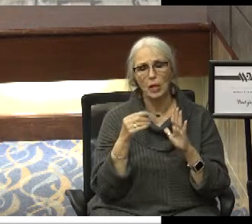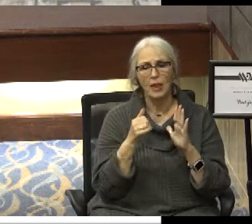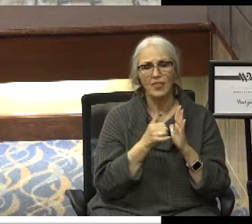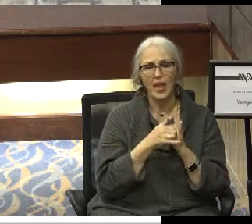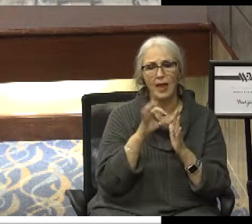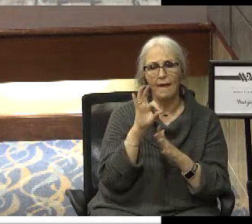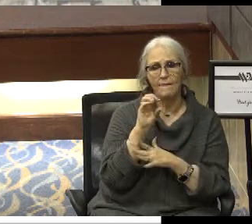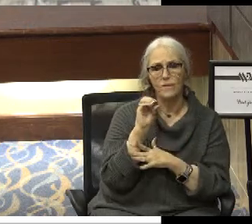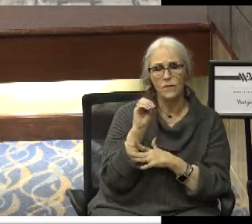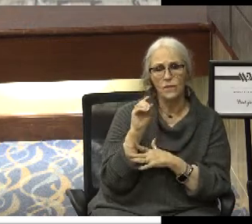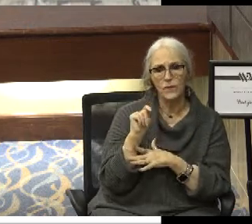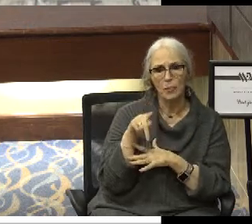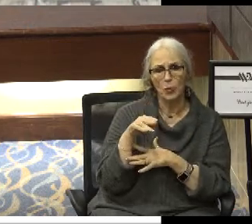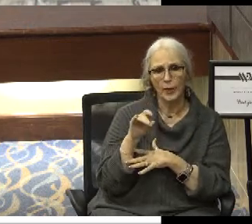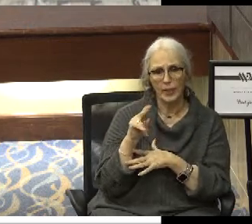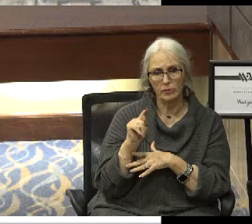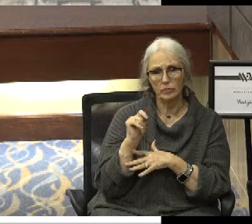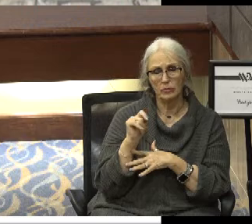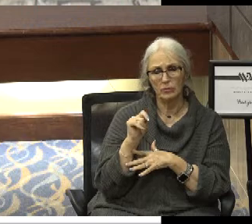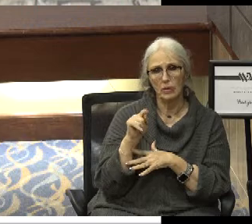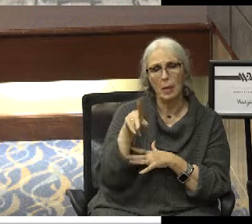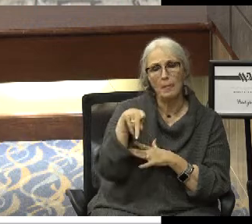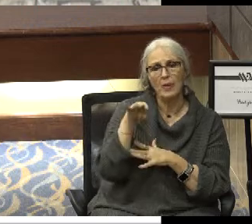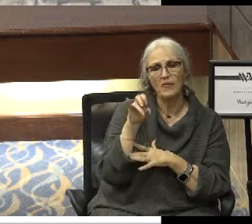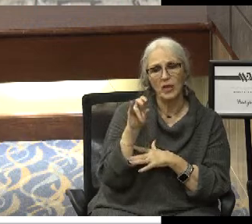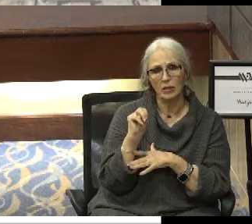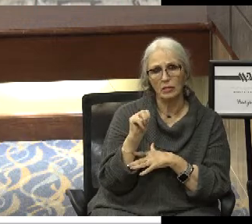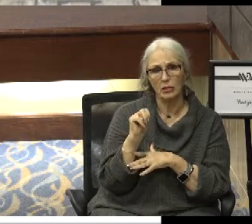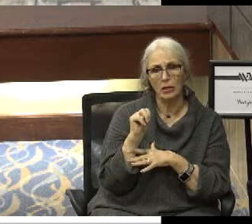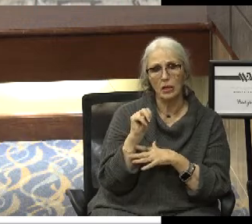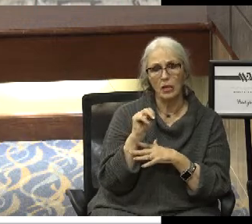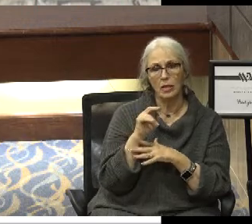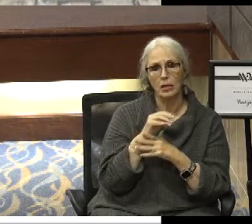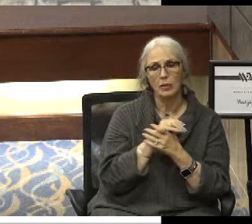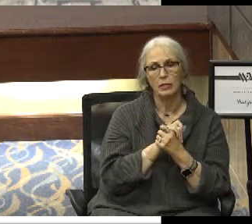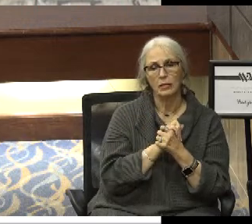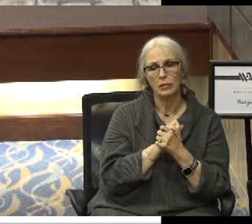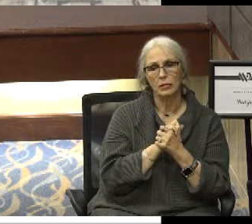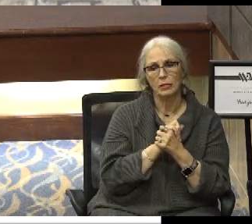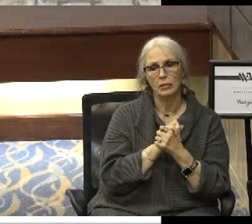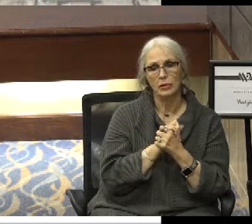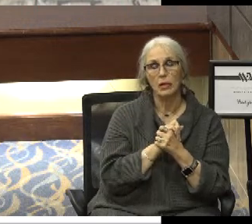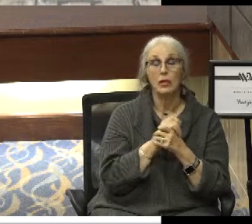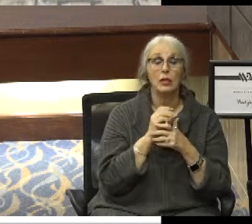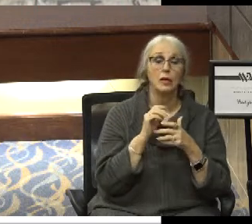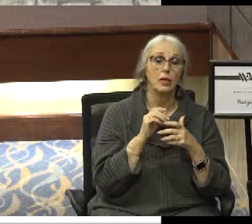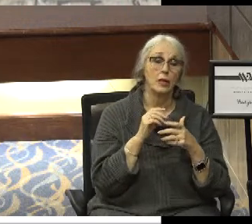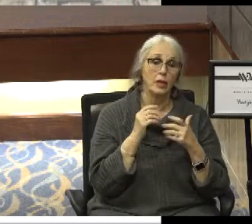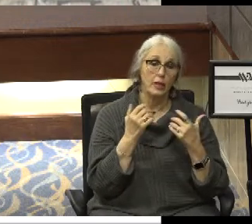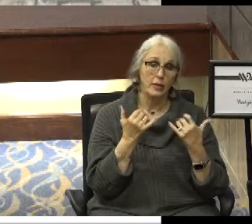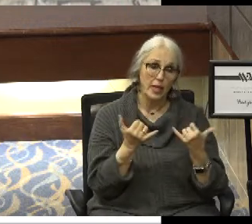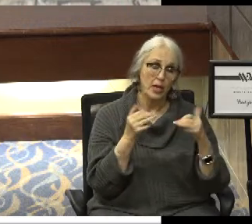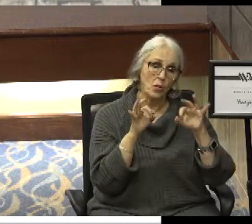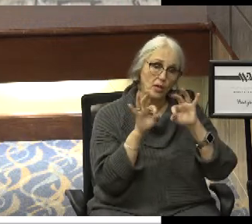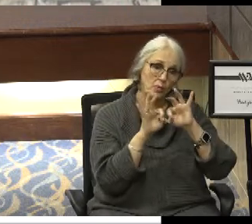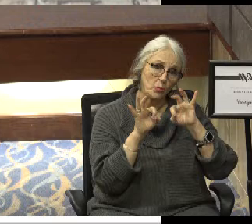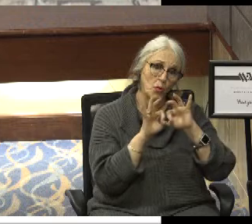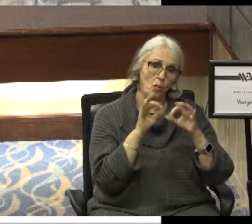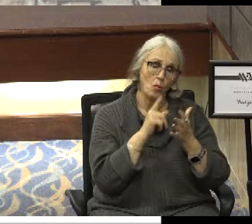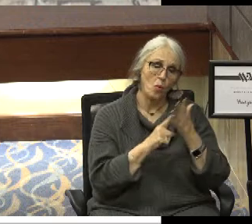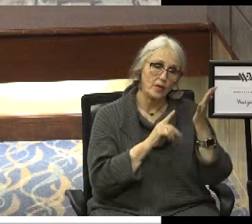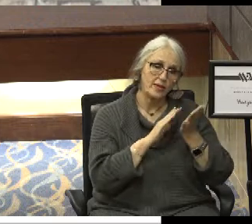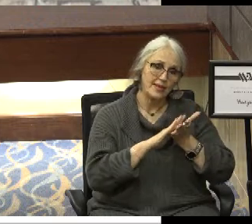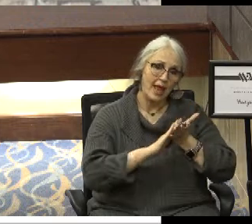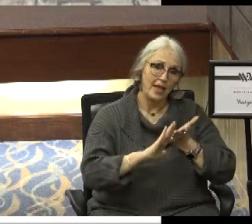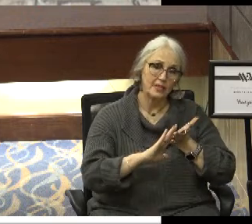the pavilion in the upper right on that yellow property. And then importantly, one of the nice things of us